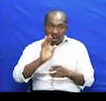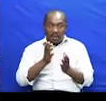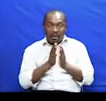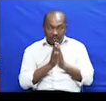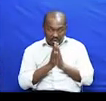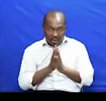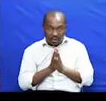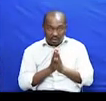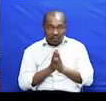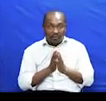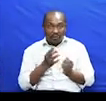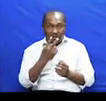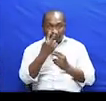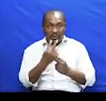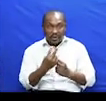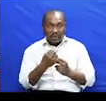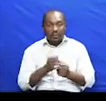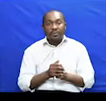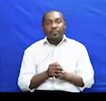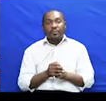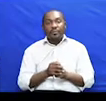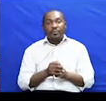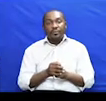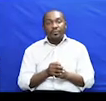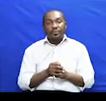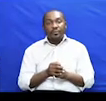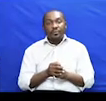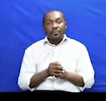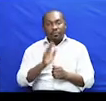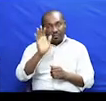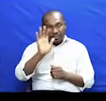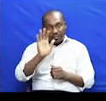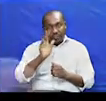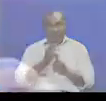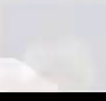for listening. My name is Madam Jennifer Kaizilege. Bye.